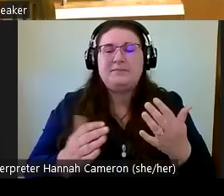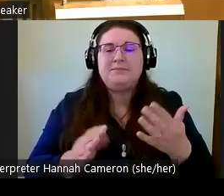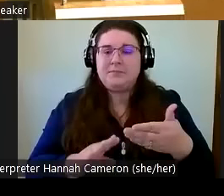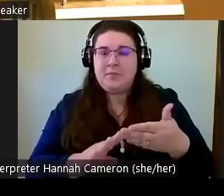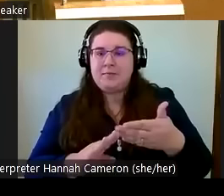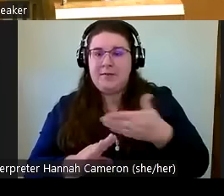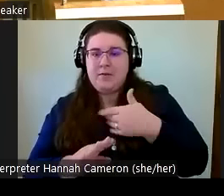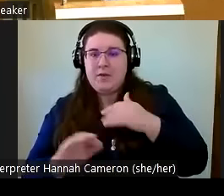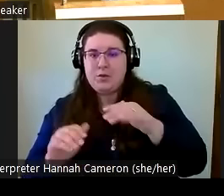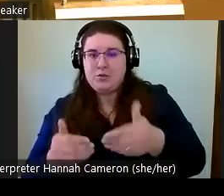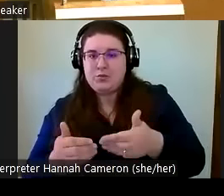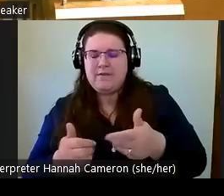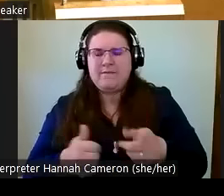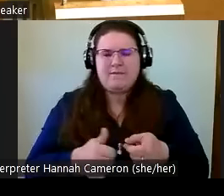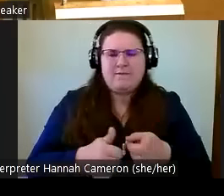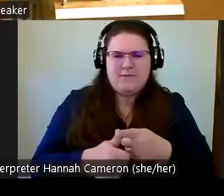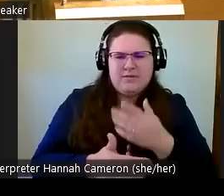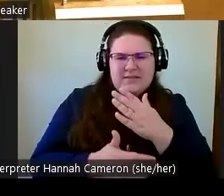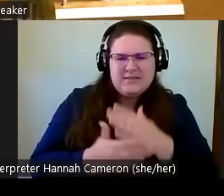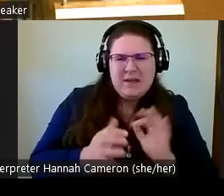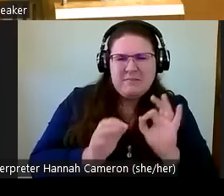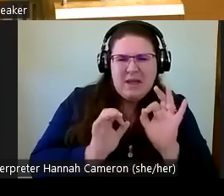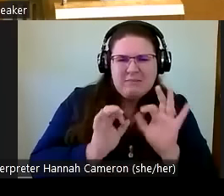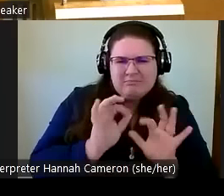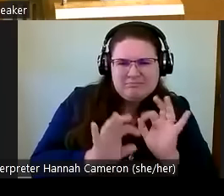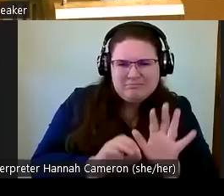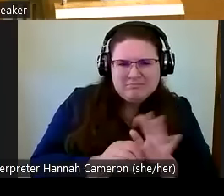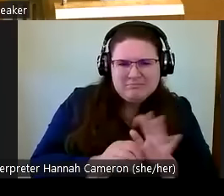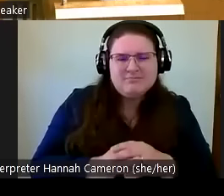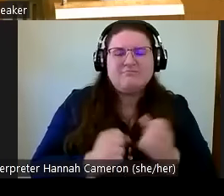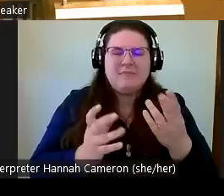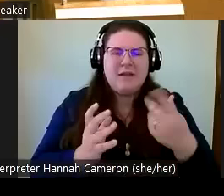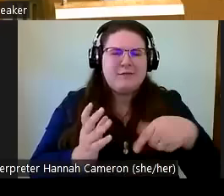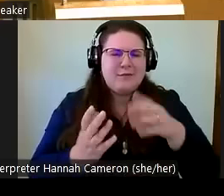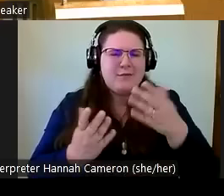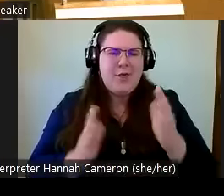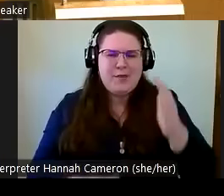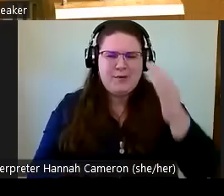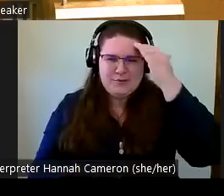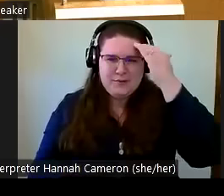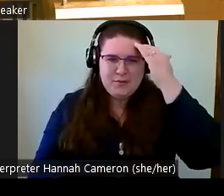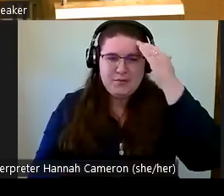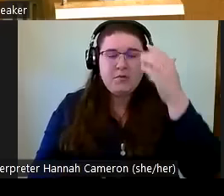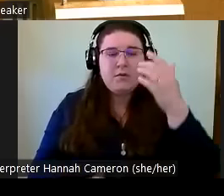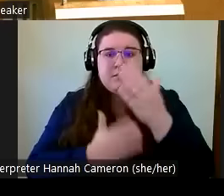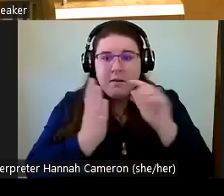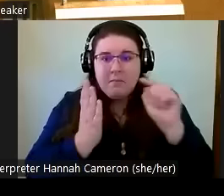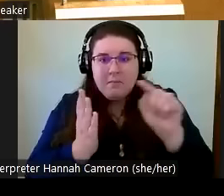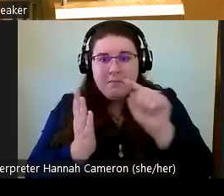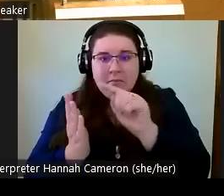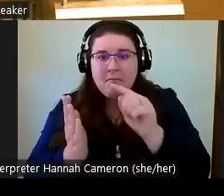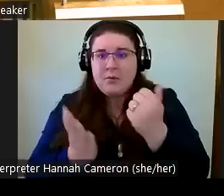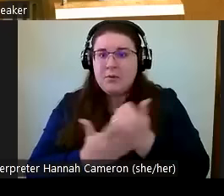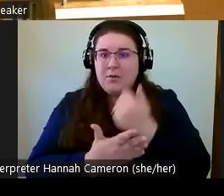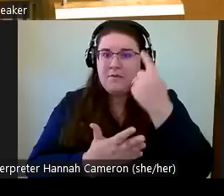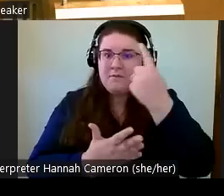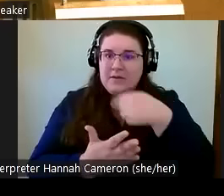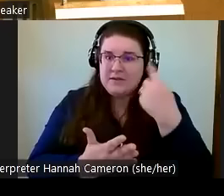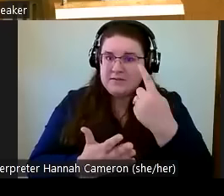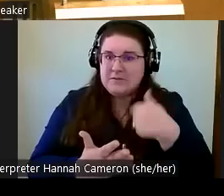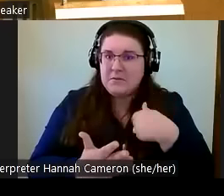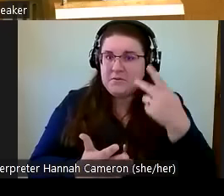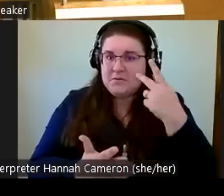I'm just going to do a little bit of housekeeping, which should sound familiar to many of you, although I see a lot of new and friendly faces in our audience.